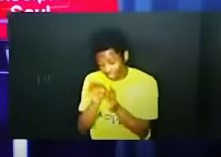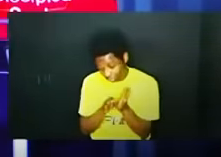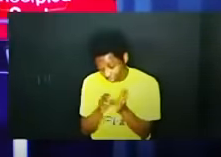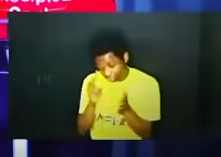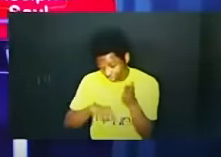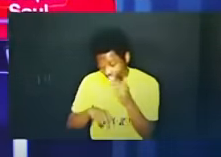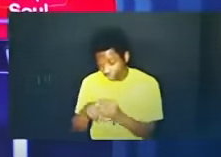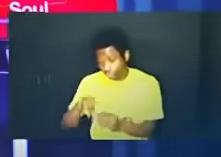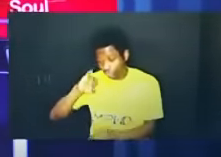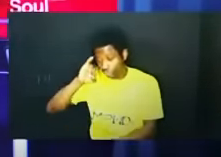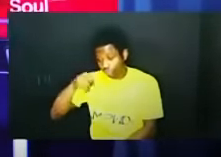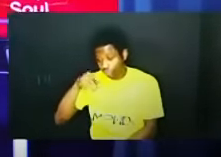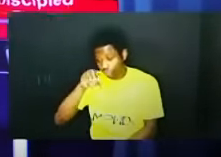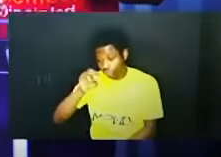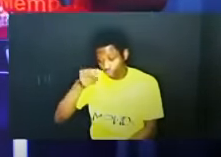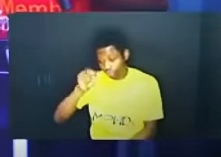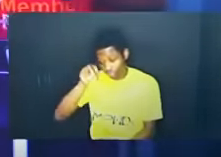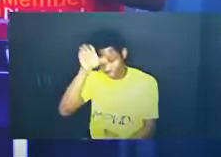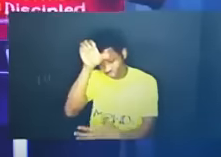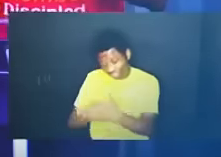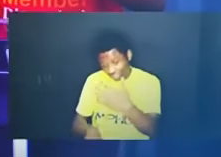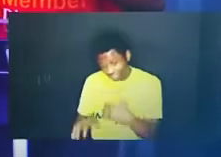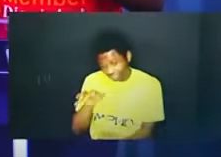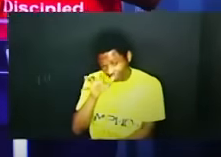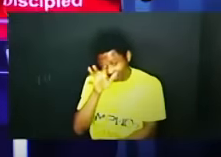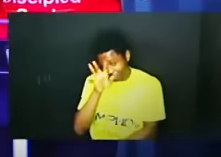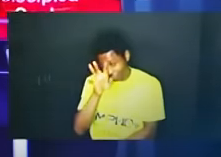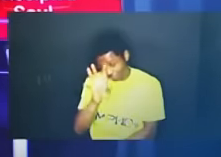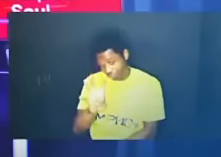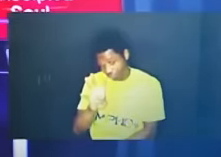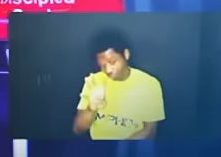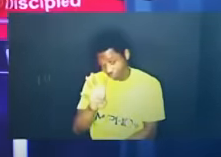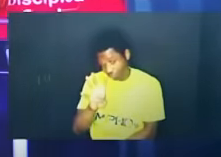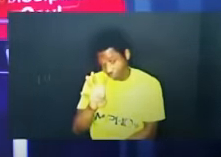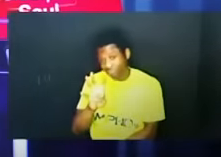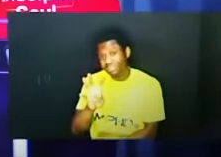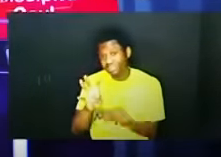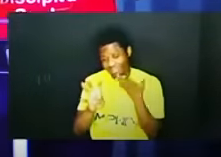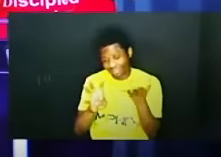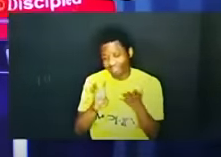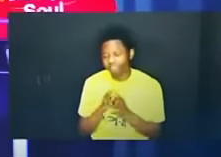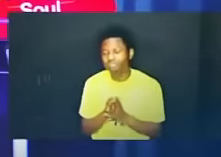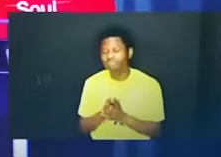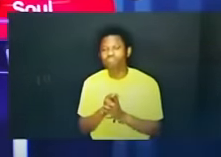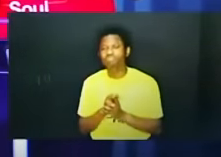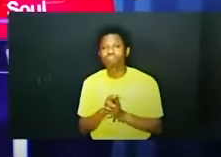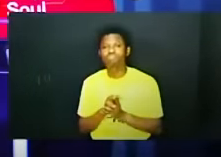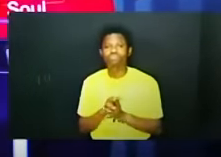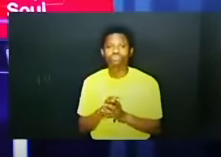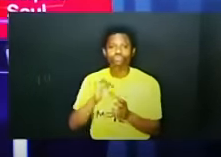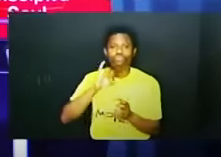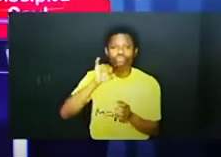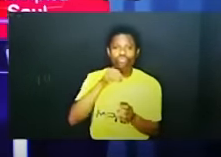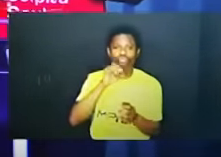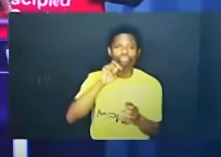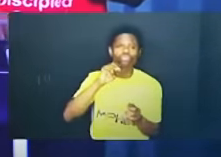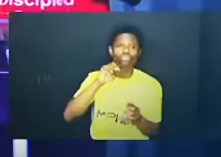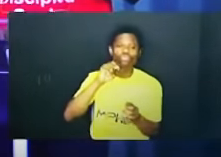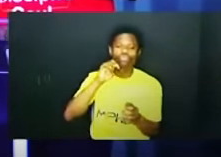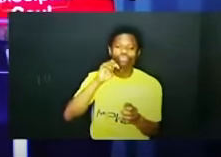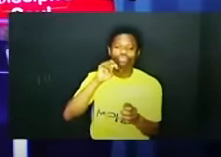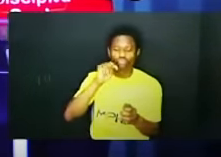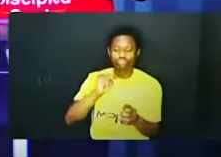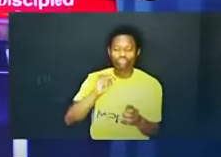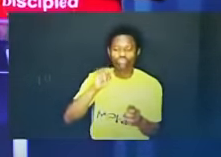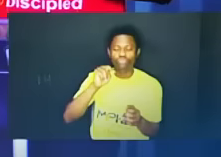ya emma se ye ba ye mu ase anaye koto no unse den hunu no e wa pam fufuro ni mu papa no e wo